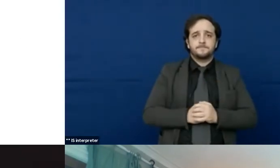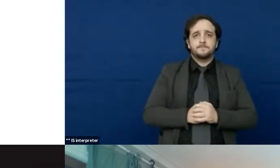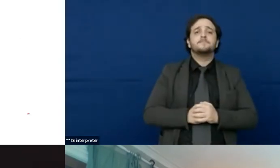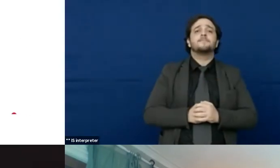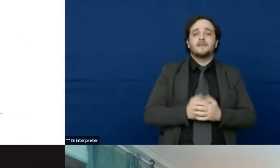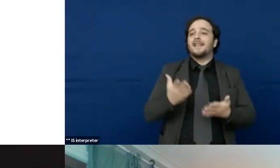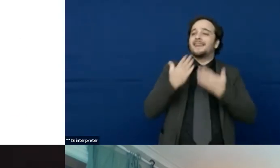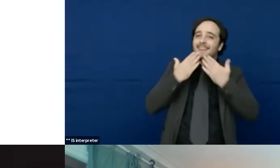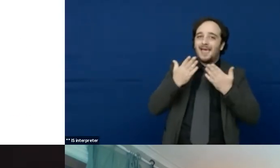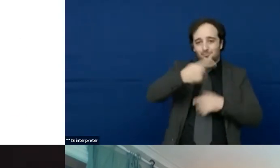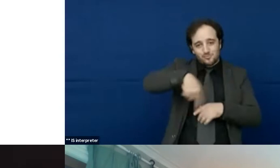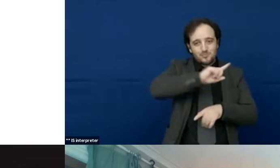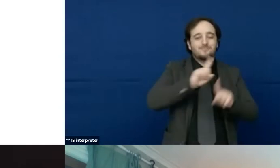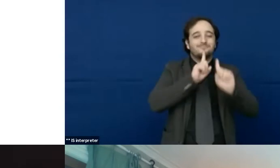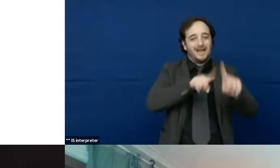our panel,